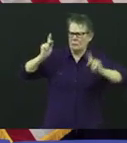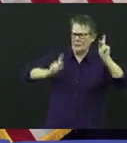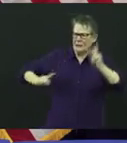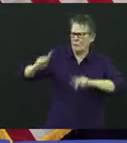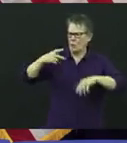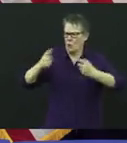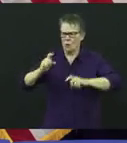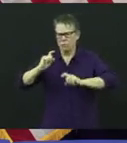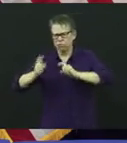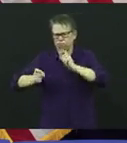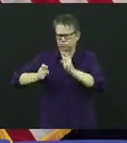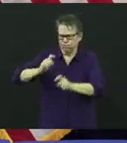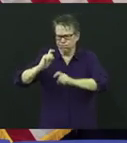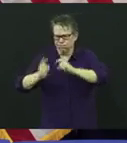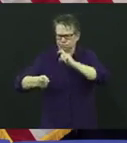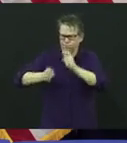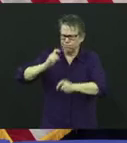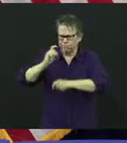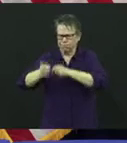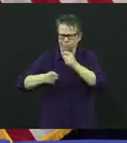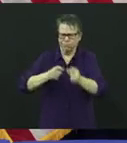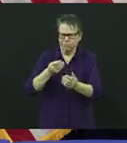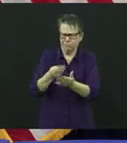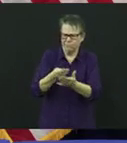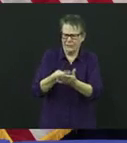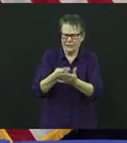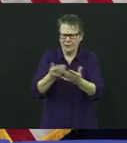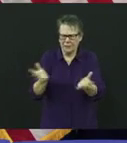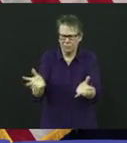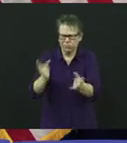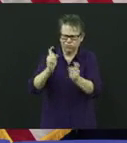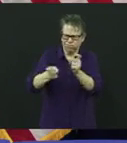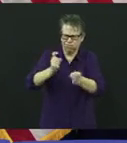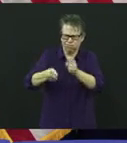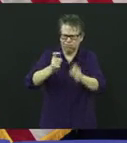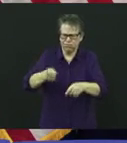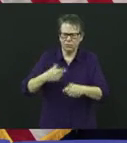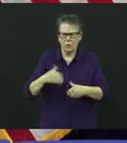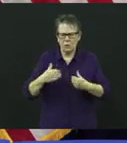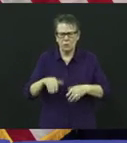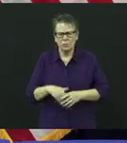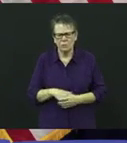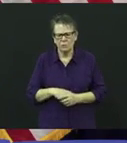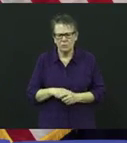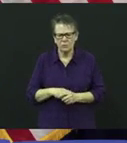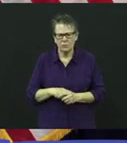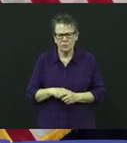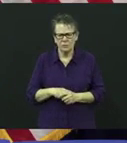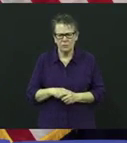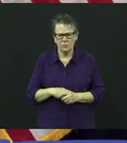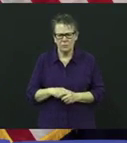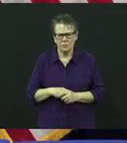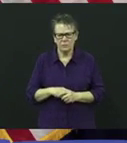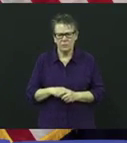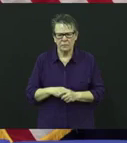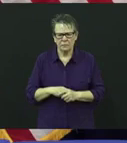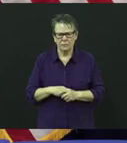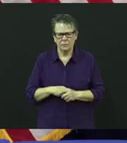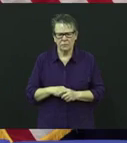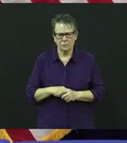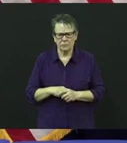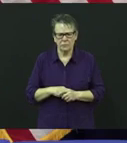can't promote it, but I will acknowledge it just as I've acknowledged so many of the other private sector players and unions. No other